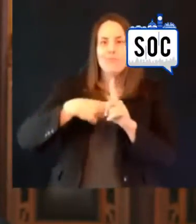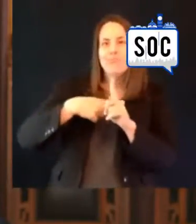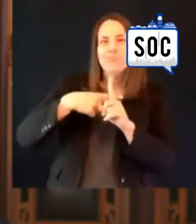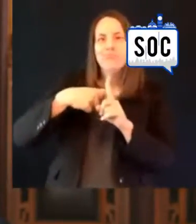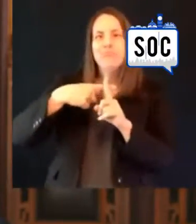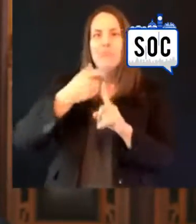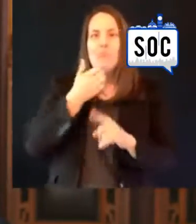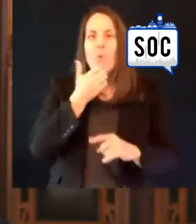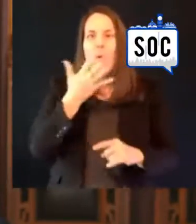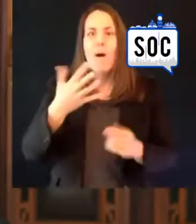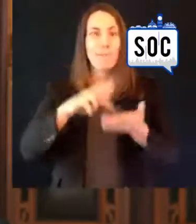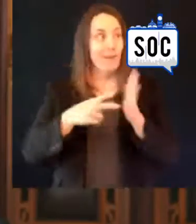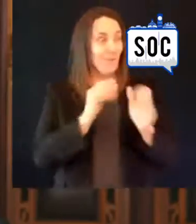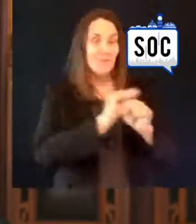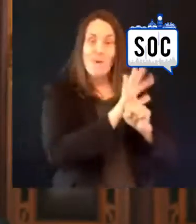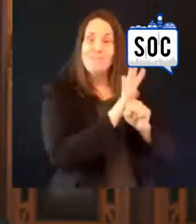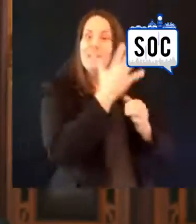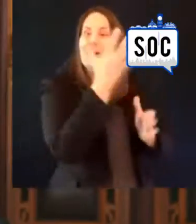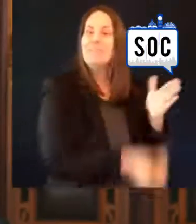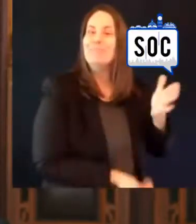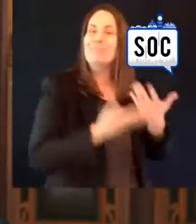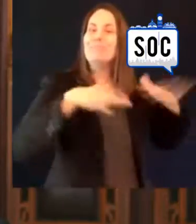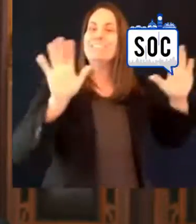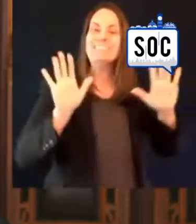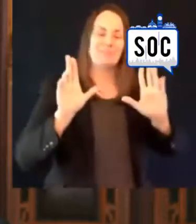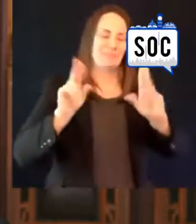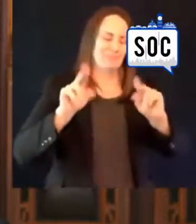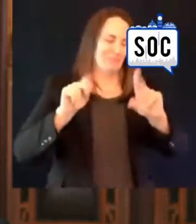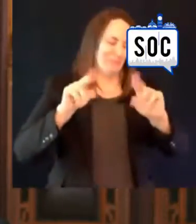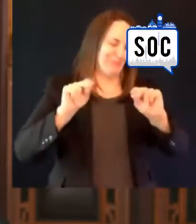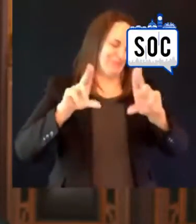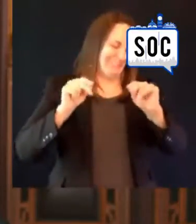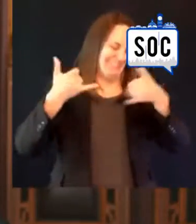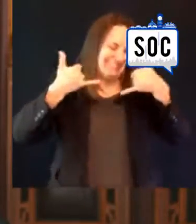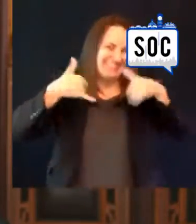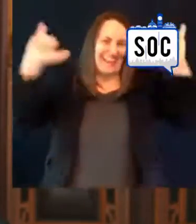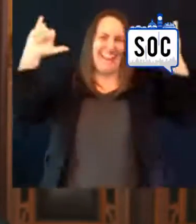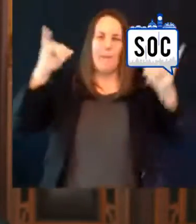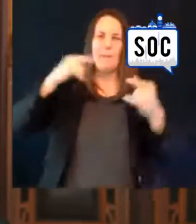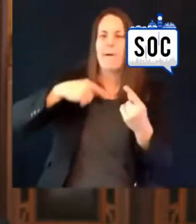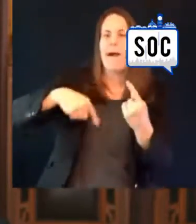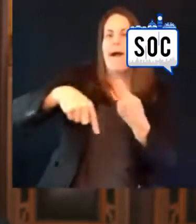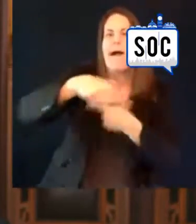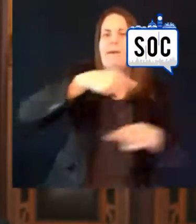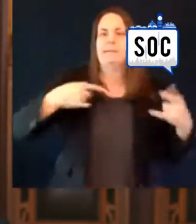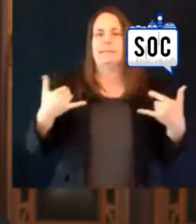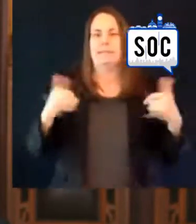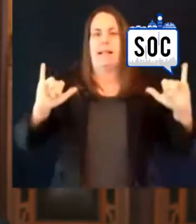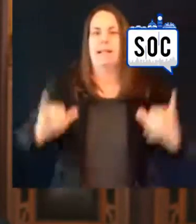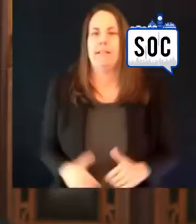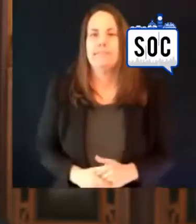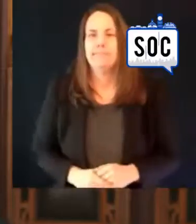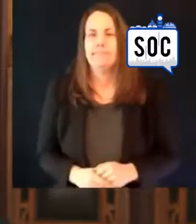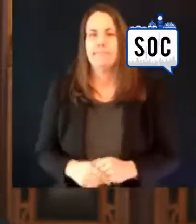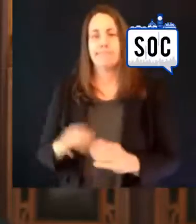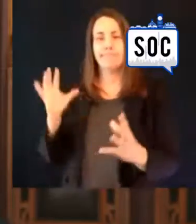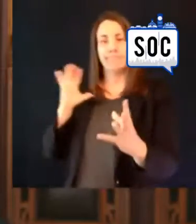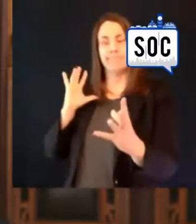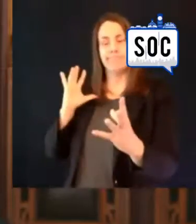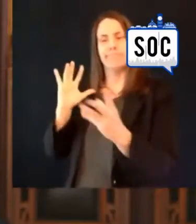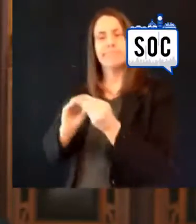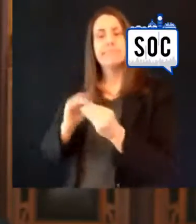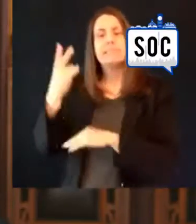in our 7-day average of new COVID-19 cases for the first time in 3 weeks. And in just the last 5 days, more